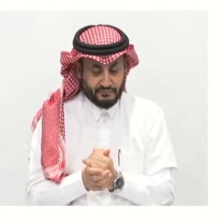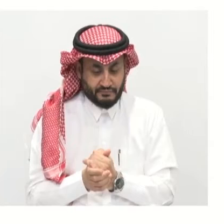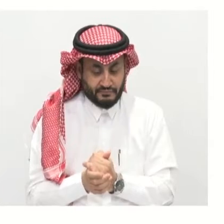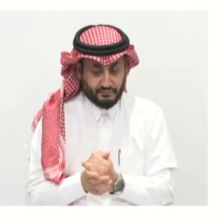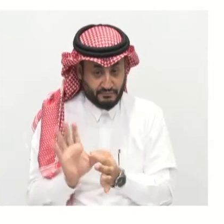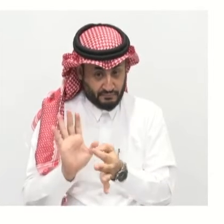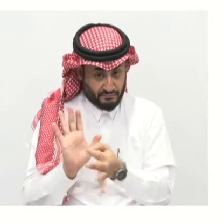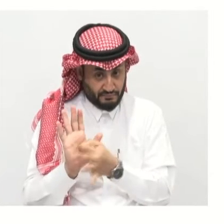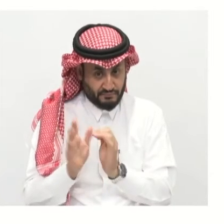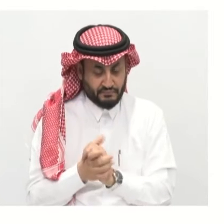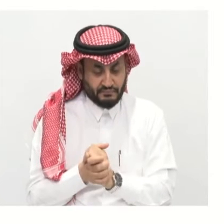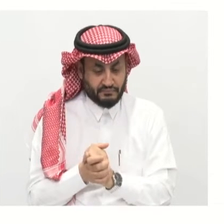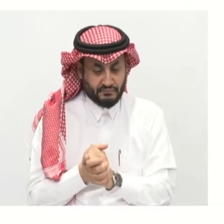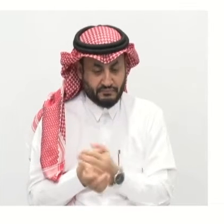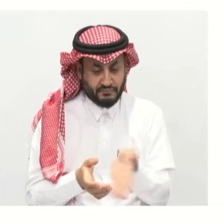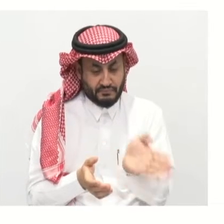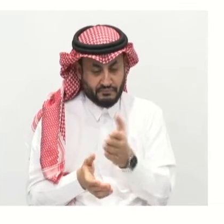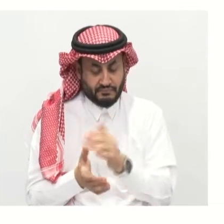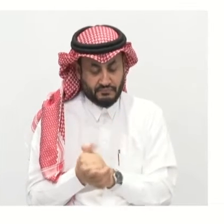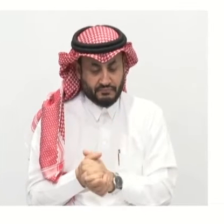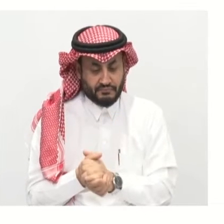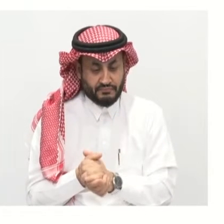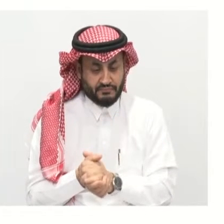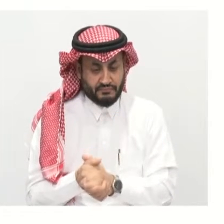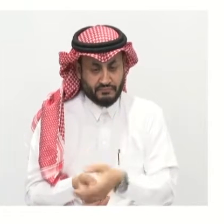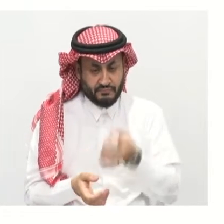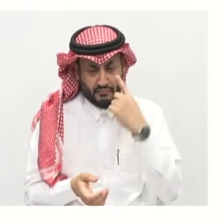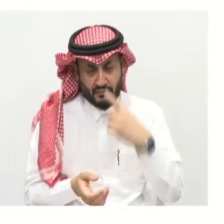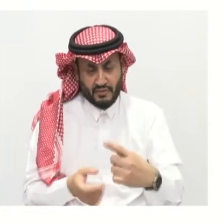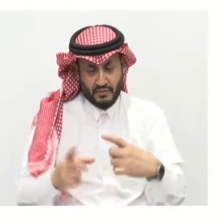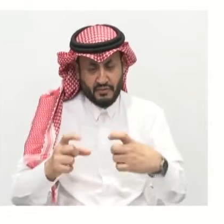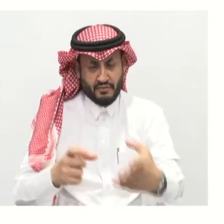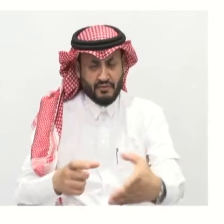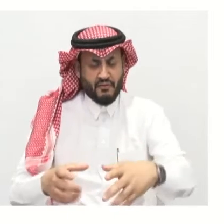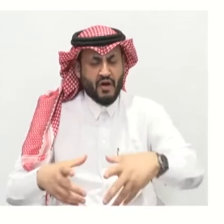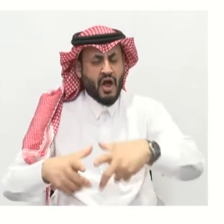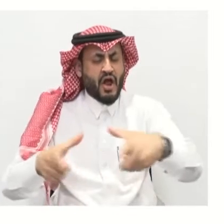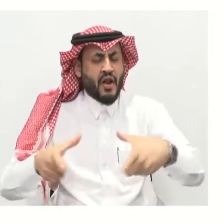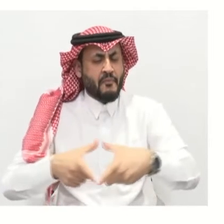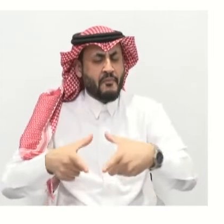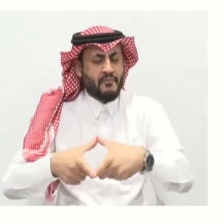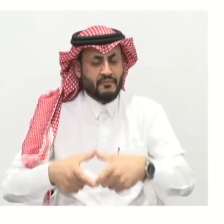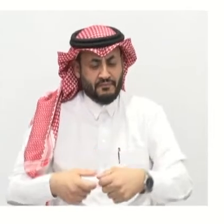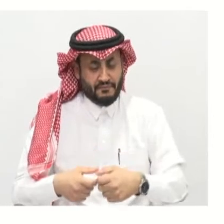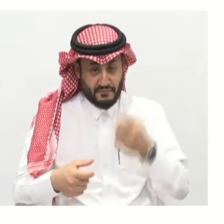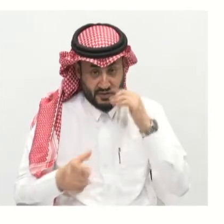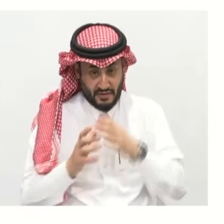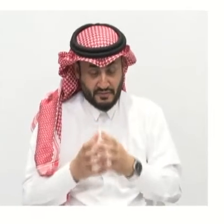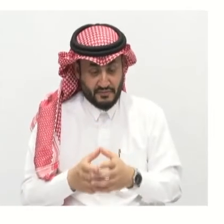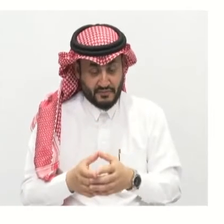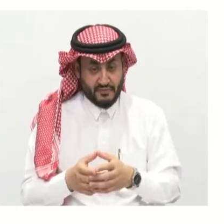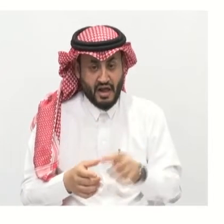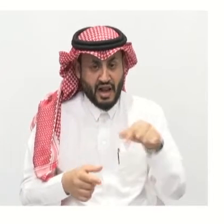Full stop. Okay, now let's continue. Now please look at the picture of the room. You will see a picture of a room. We will